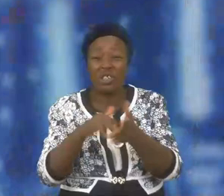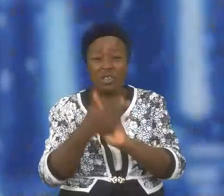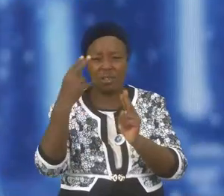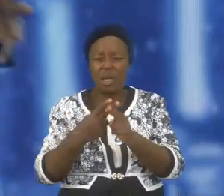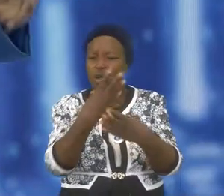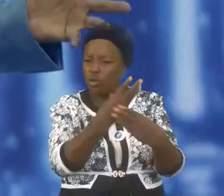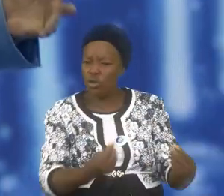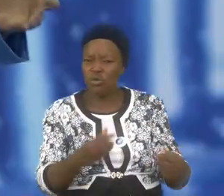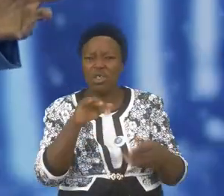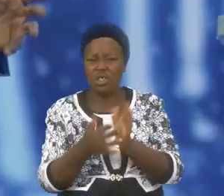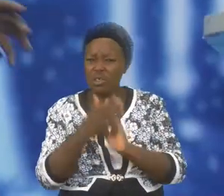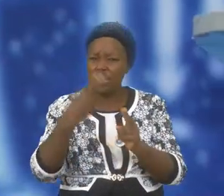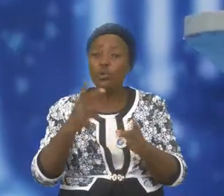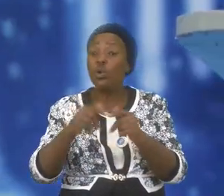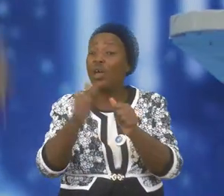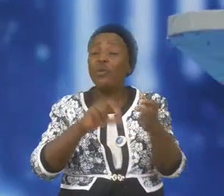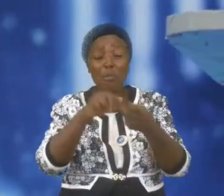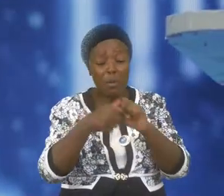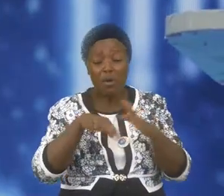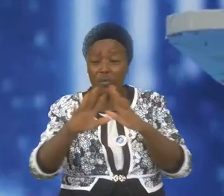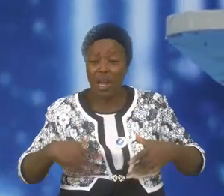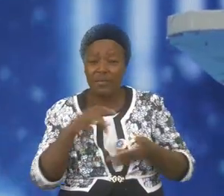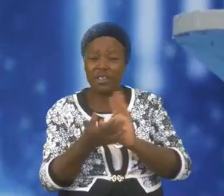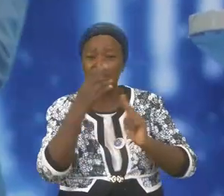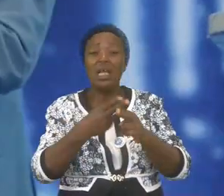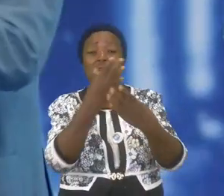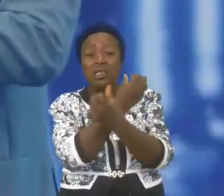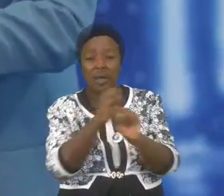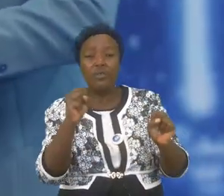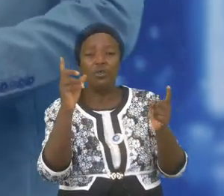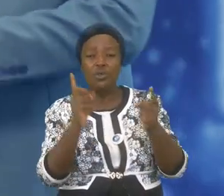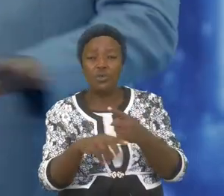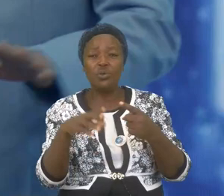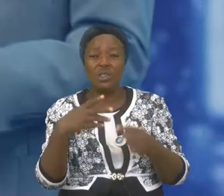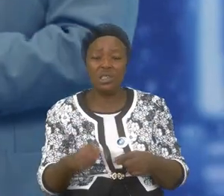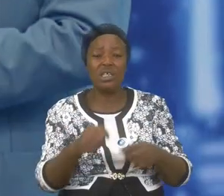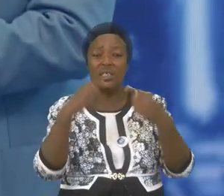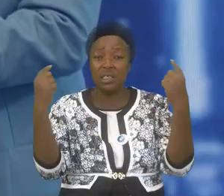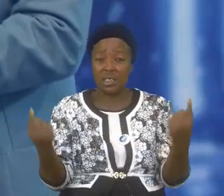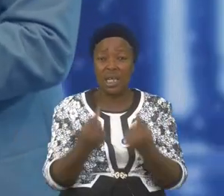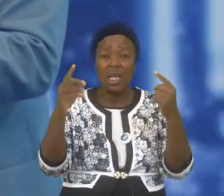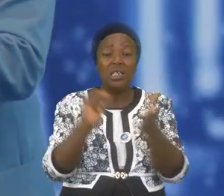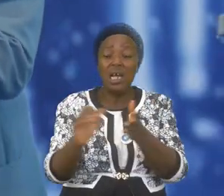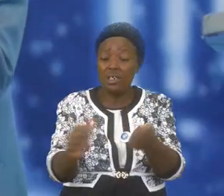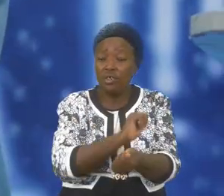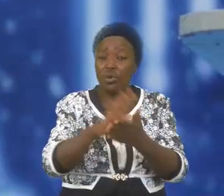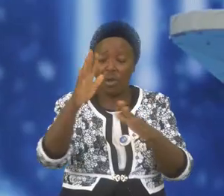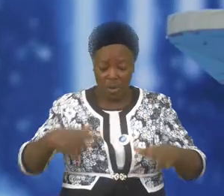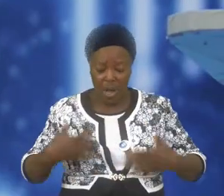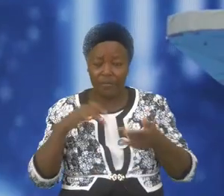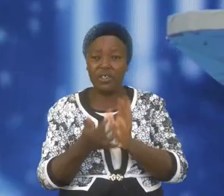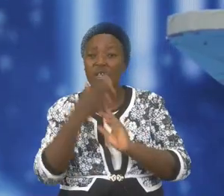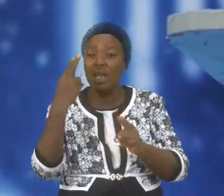Salvation to the sin that ravaged your life. And the Lord is going to set you free tonight.